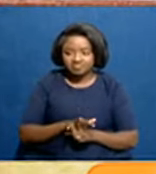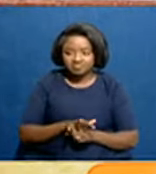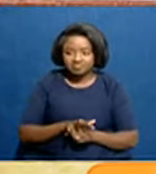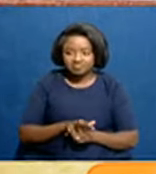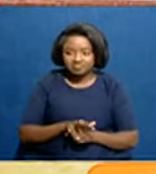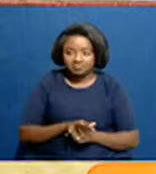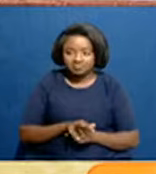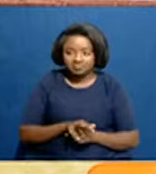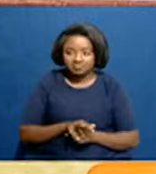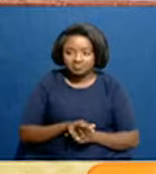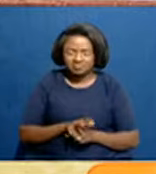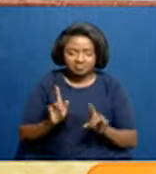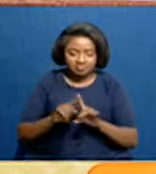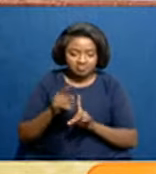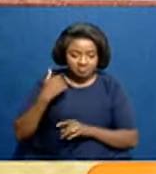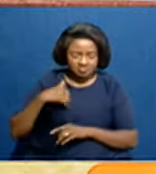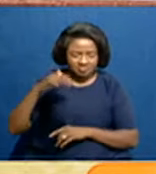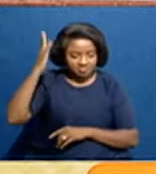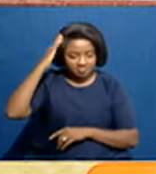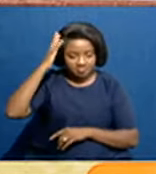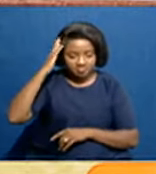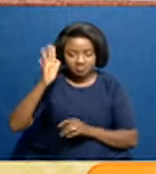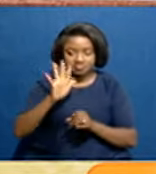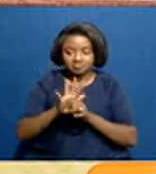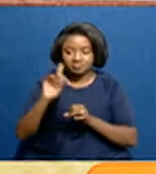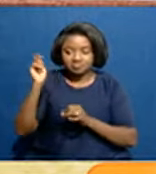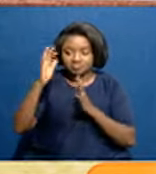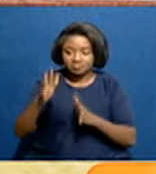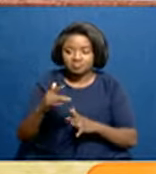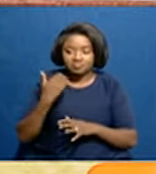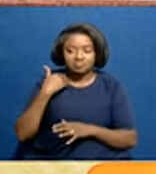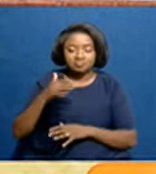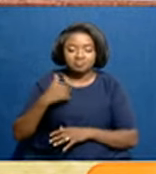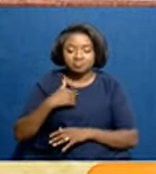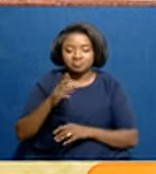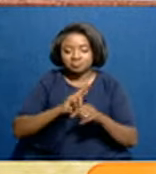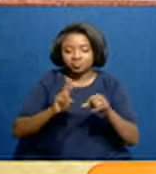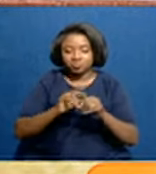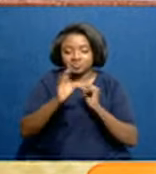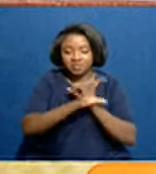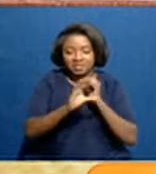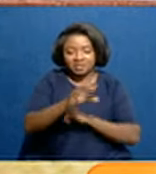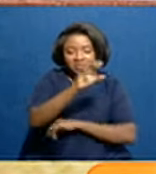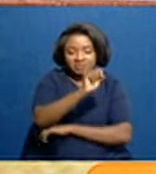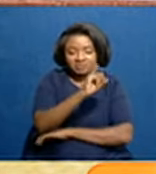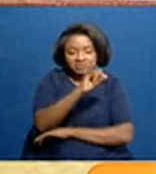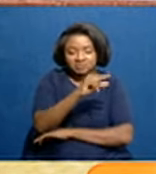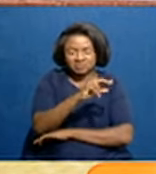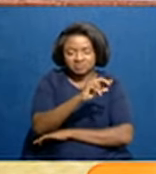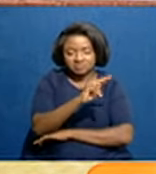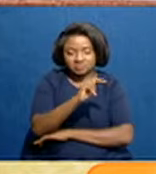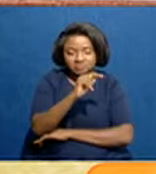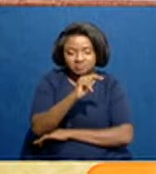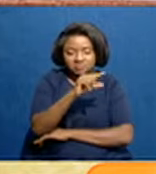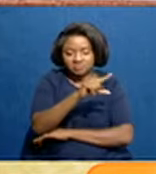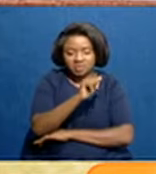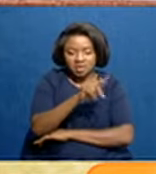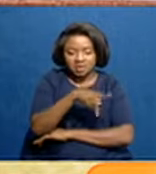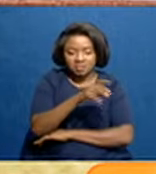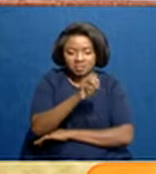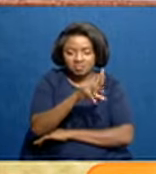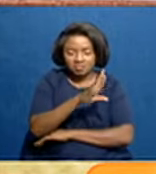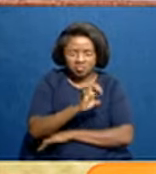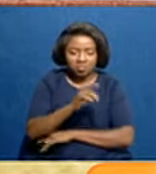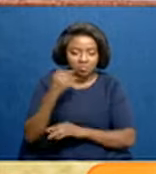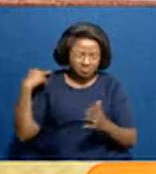When you go, and I know Kenyans, most of the guys that I engage, they hate me using Singapore, all right? But since 1960 to date, they are